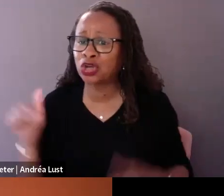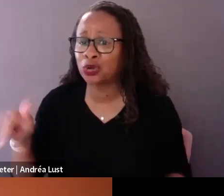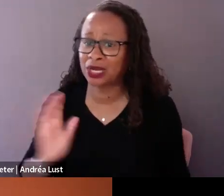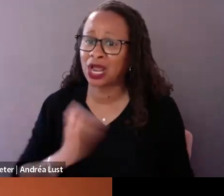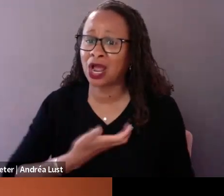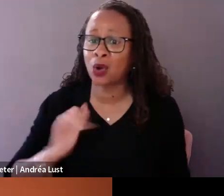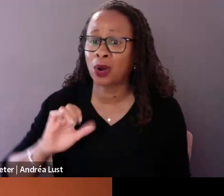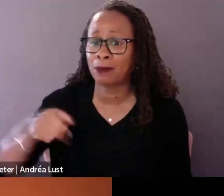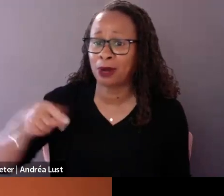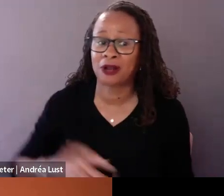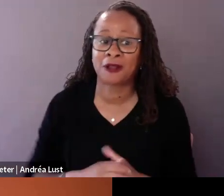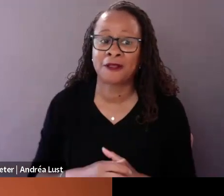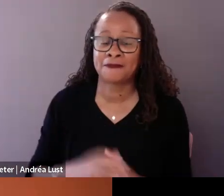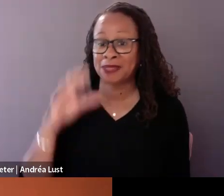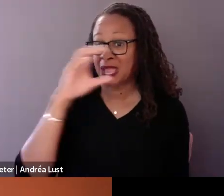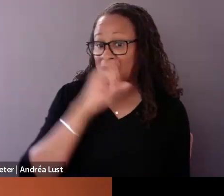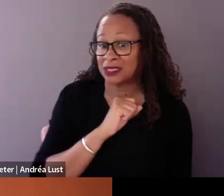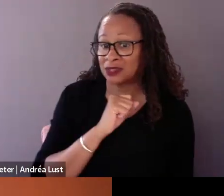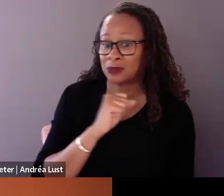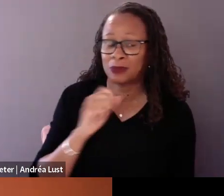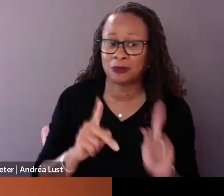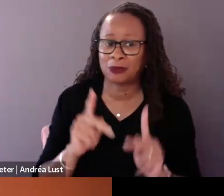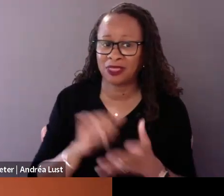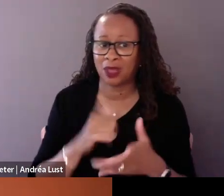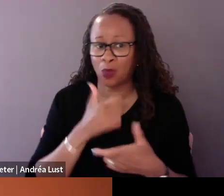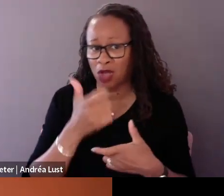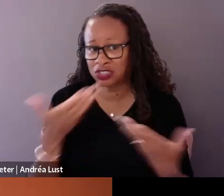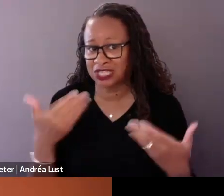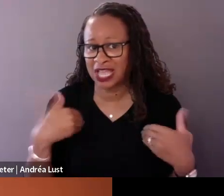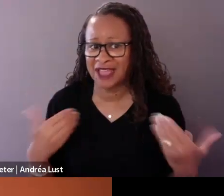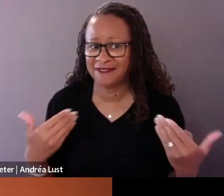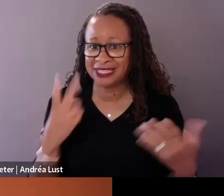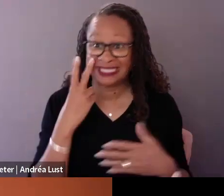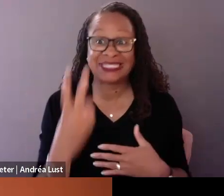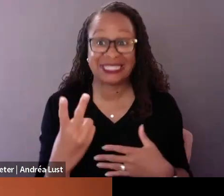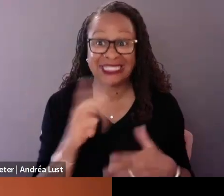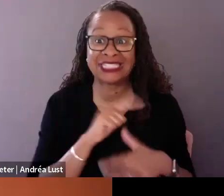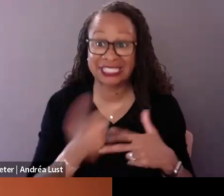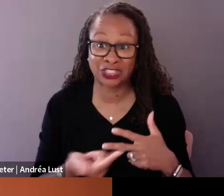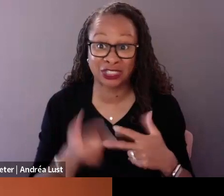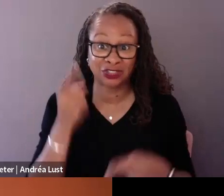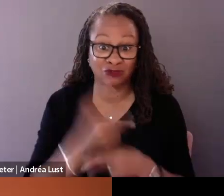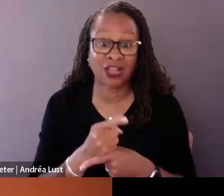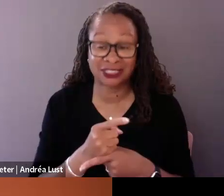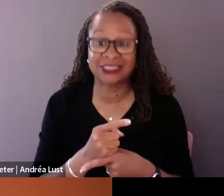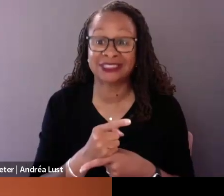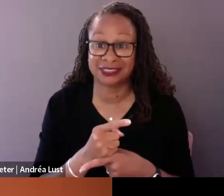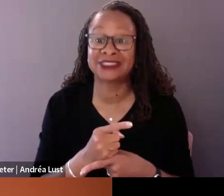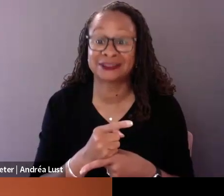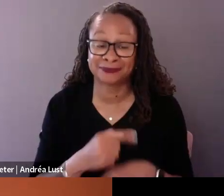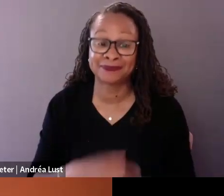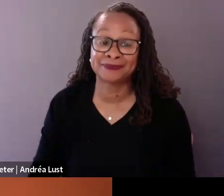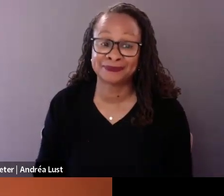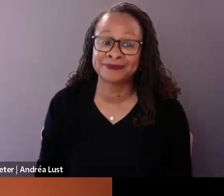I'm assuming people that watch this have seen the series. Is that true? I'm just trying to figure out how much